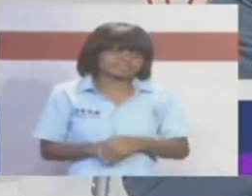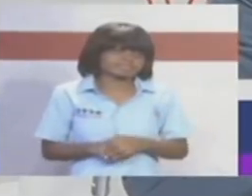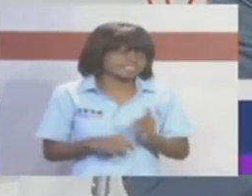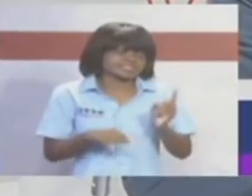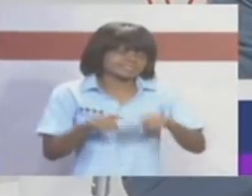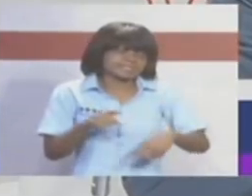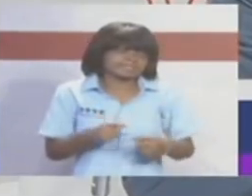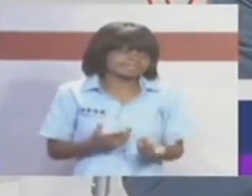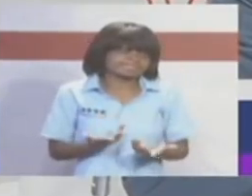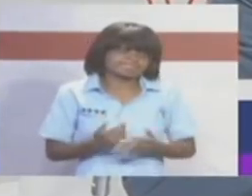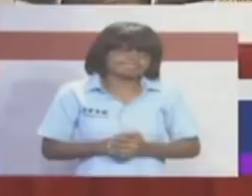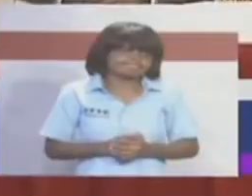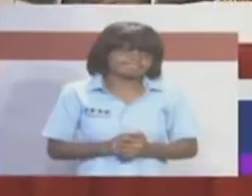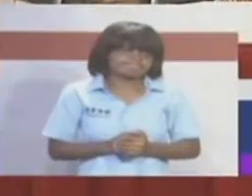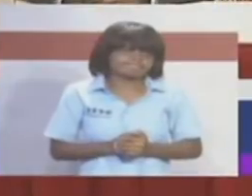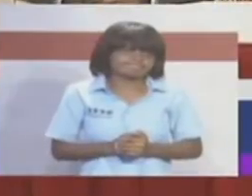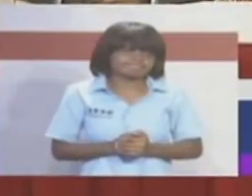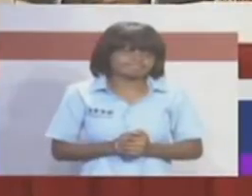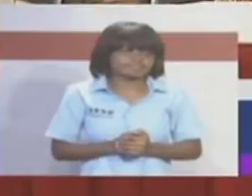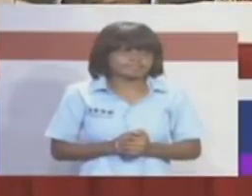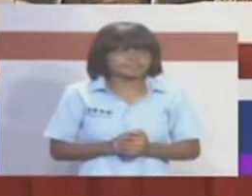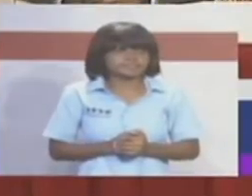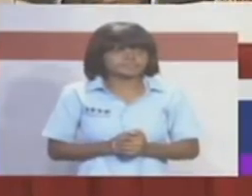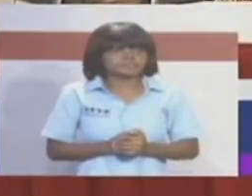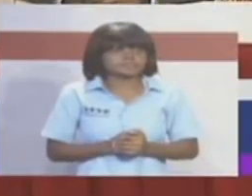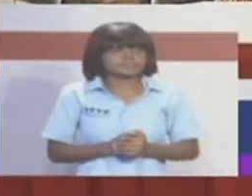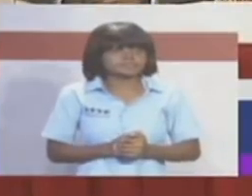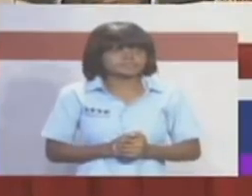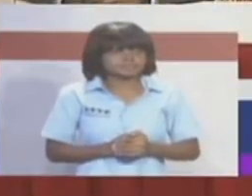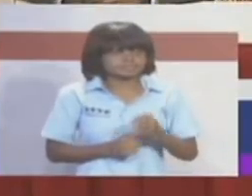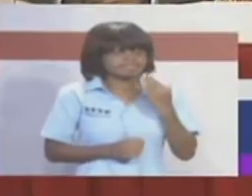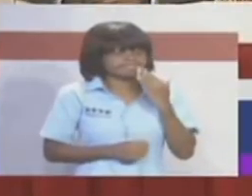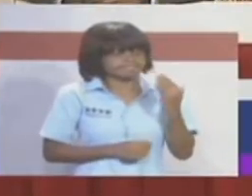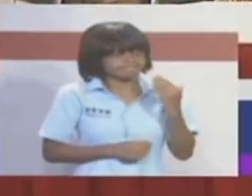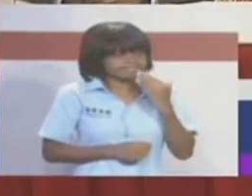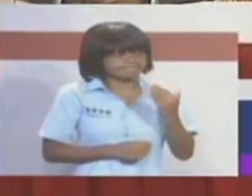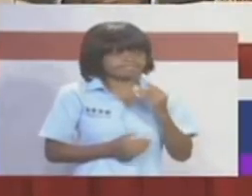Thank you very much, Dr. Hines. We now go to Guardian Media Limited.